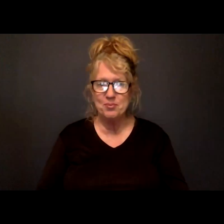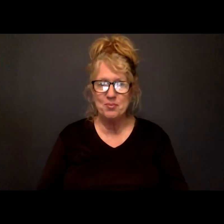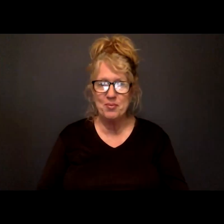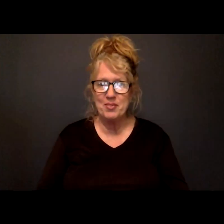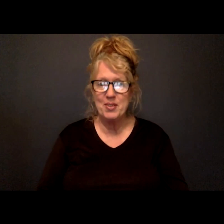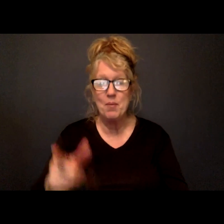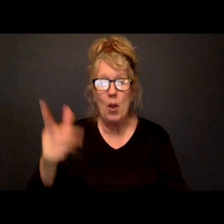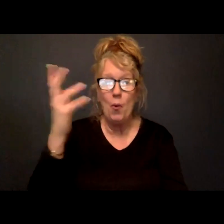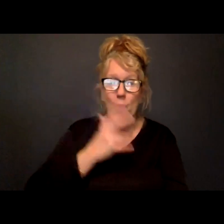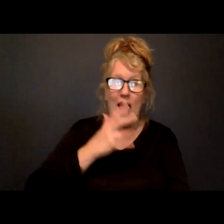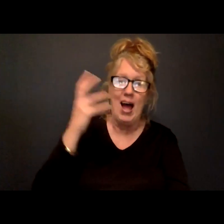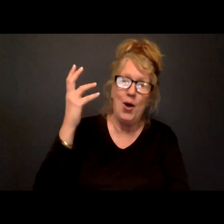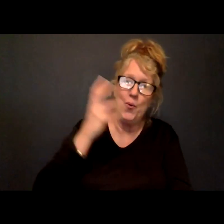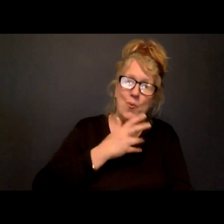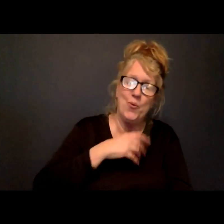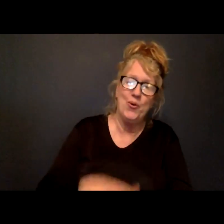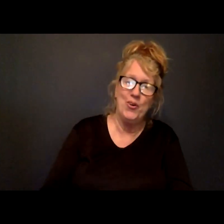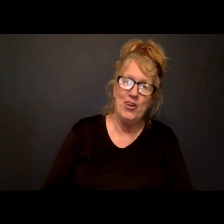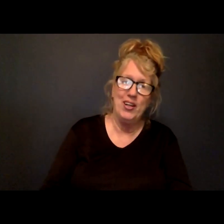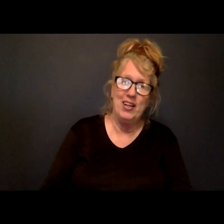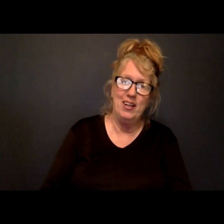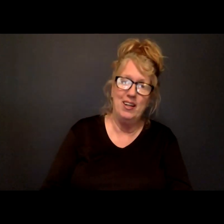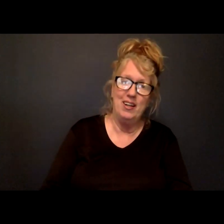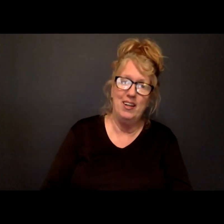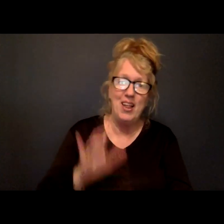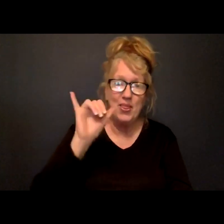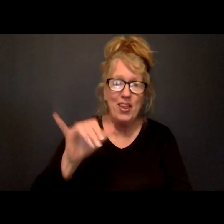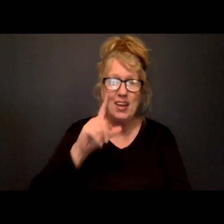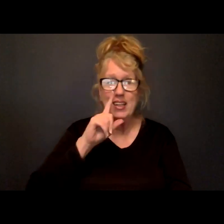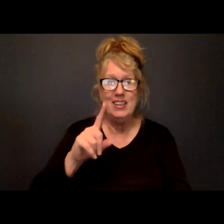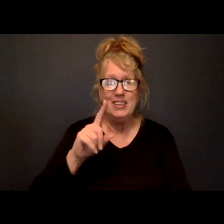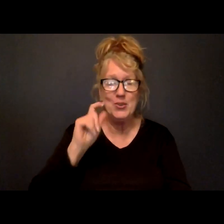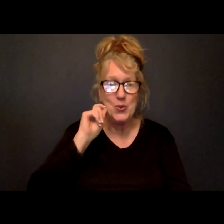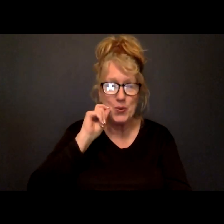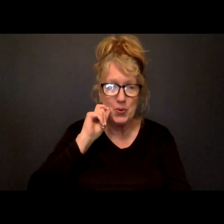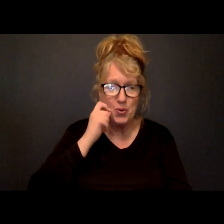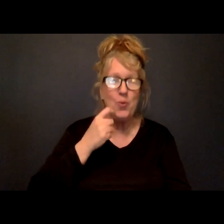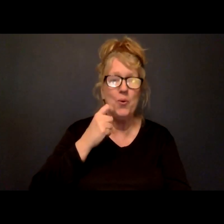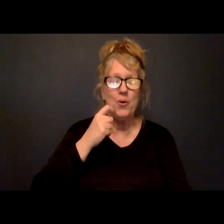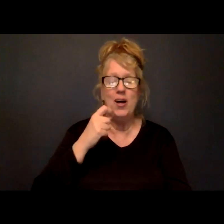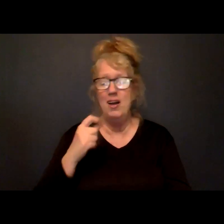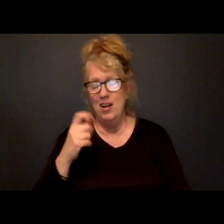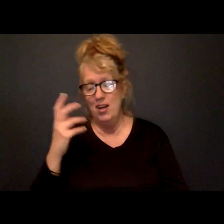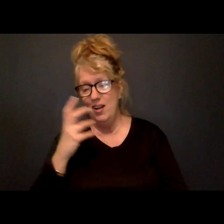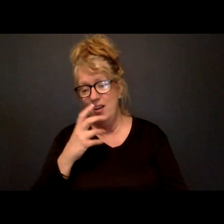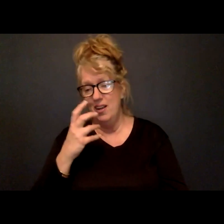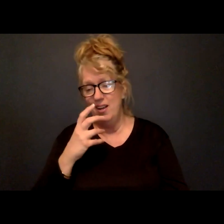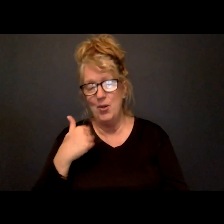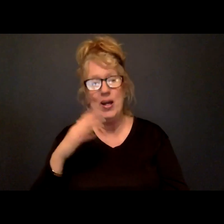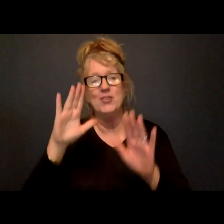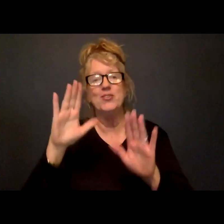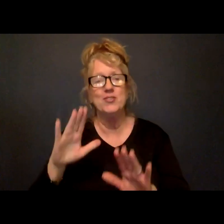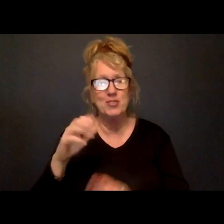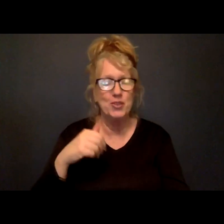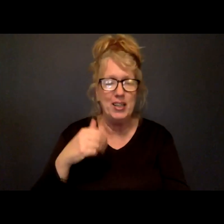Wow, that is cool. What a great information, Dr. Emmel. Thank